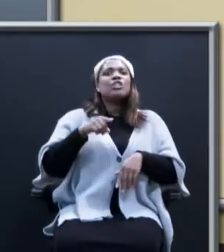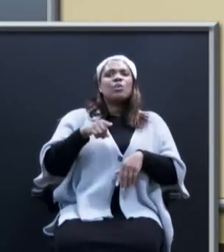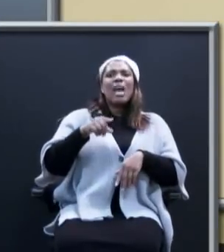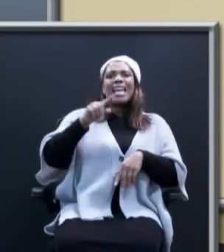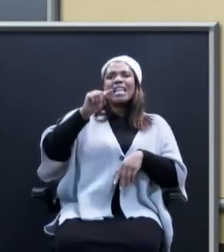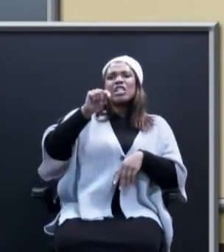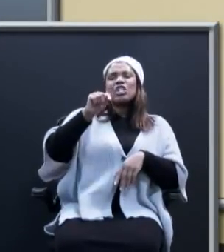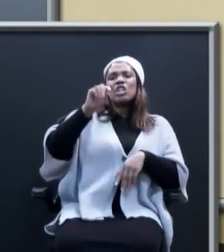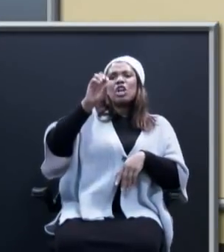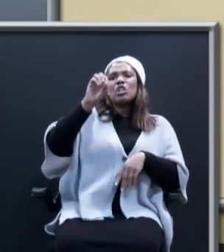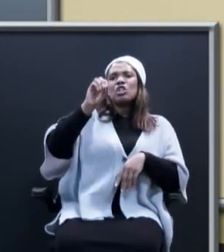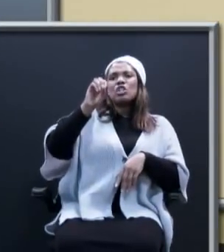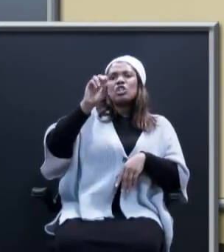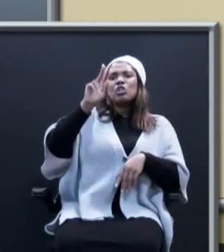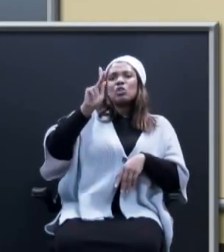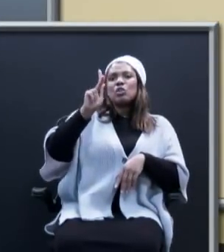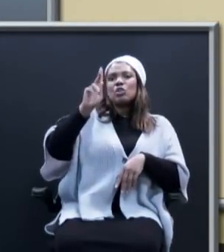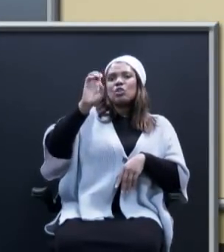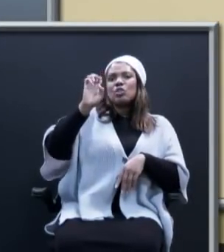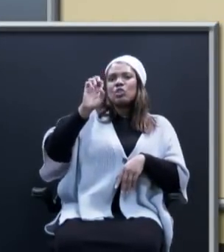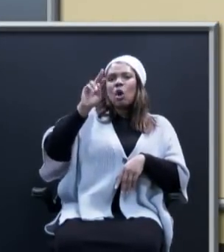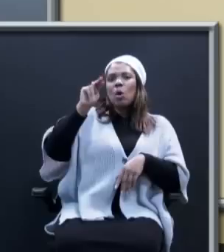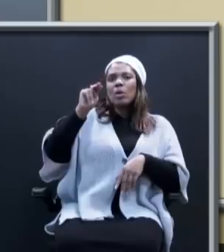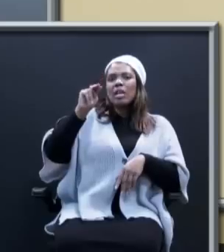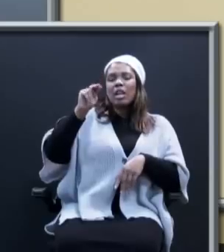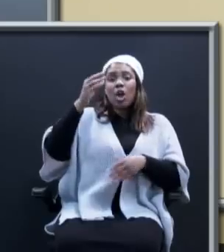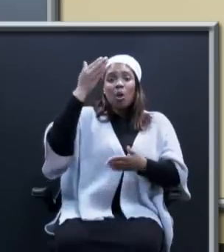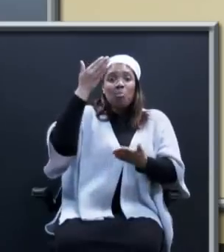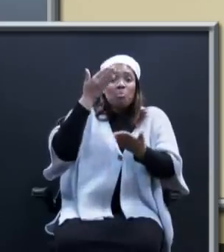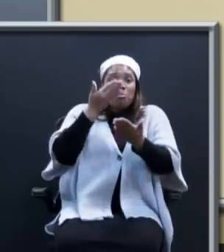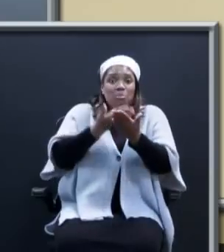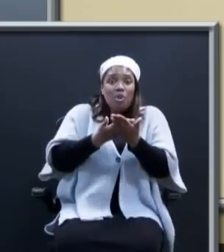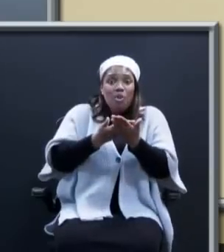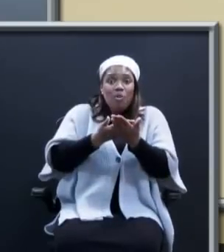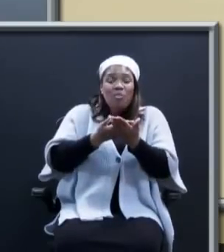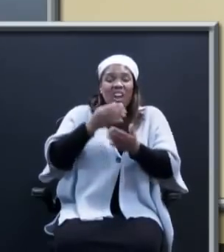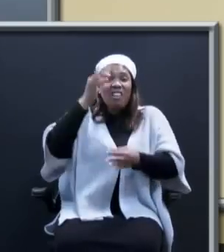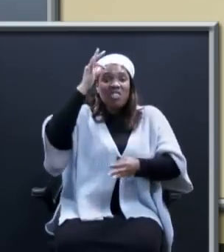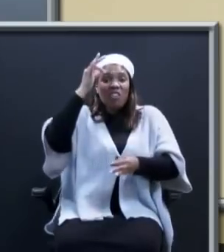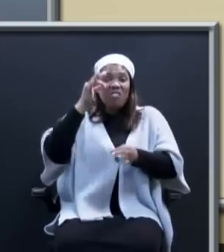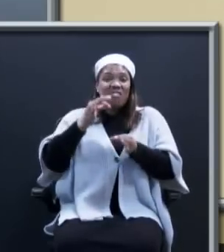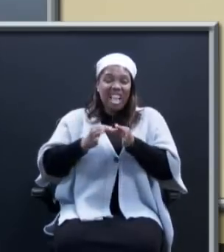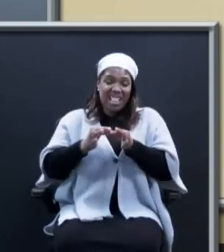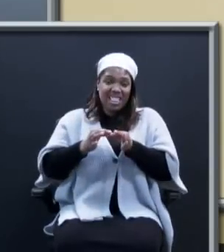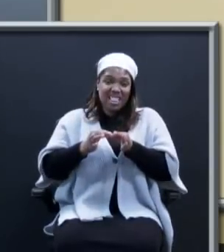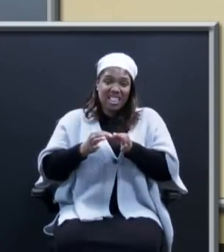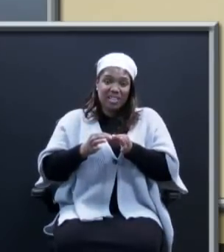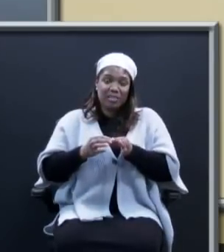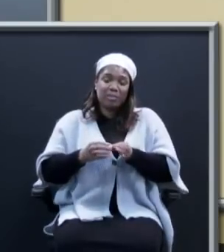you upon for a token upon the house. A token of what? A token of your faith, sisters and brothers.